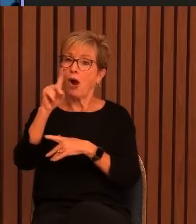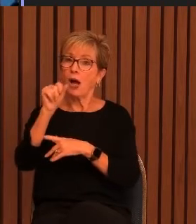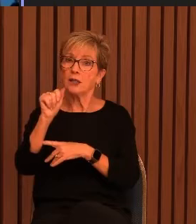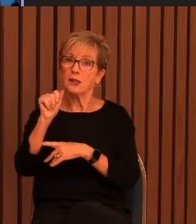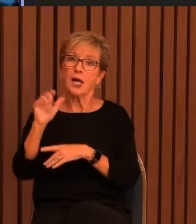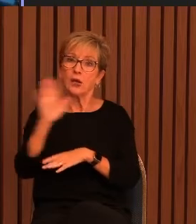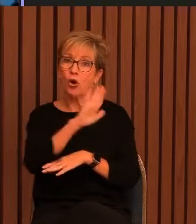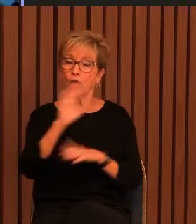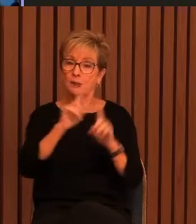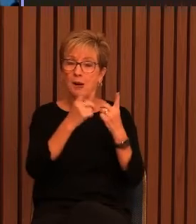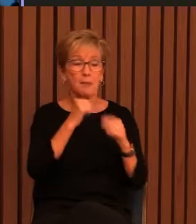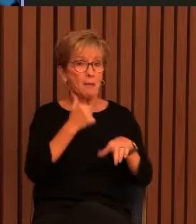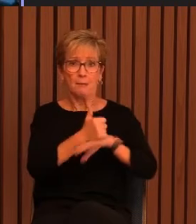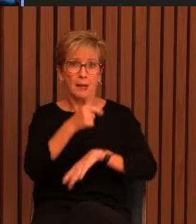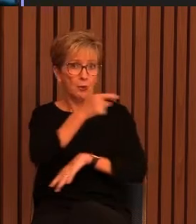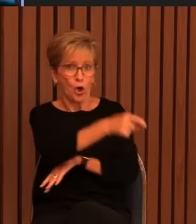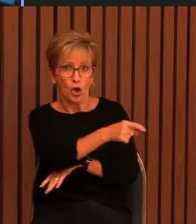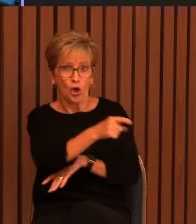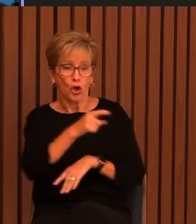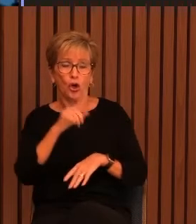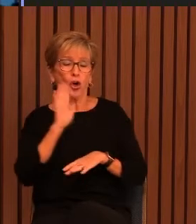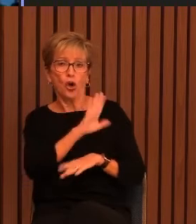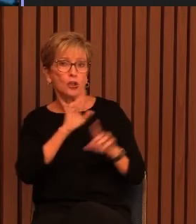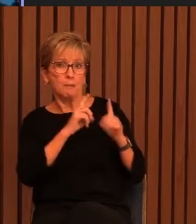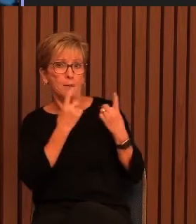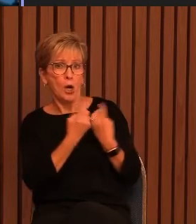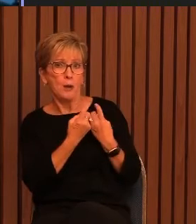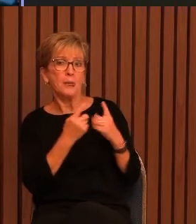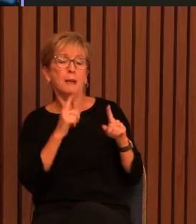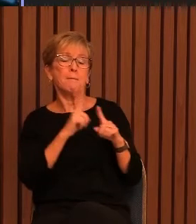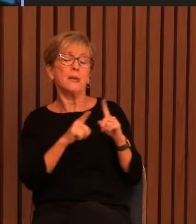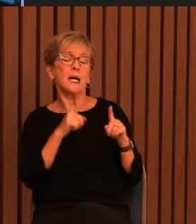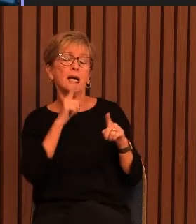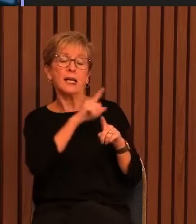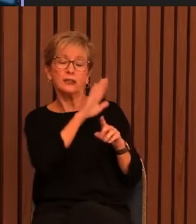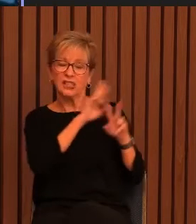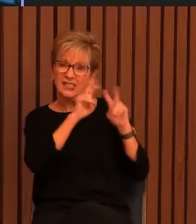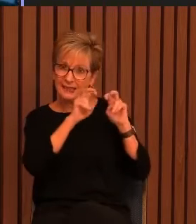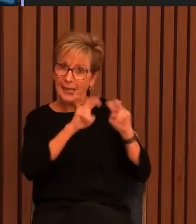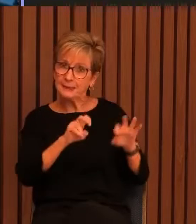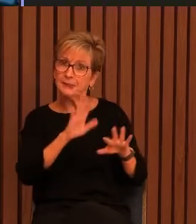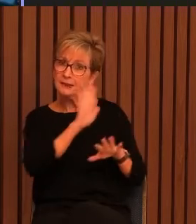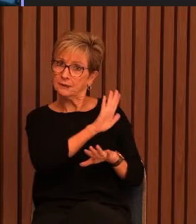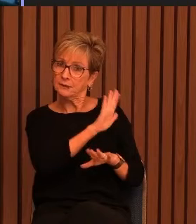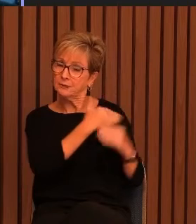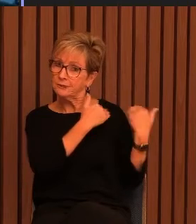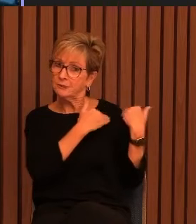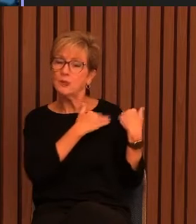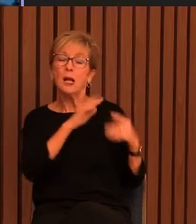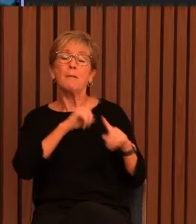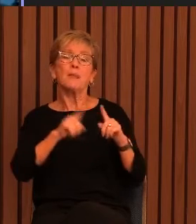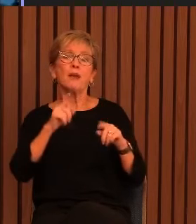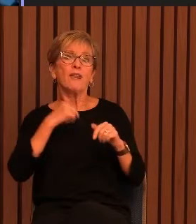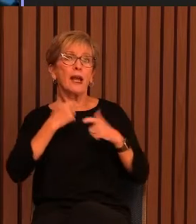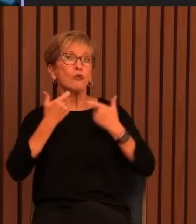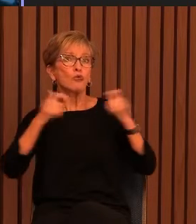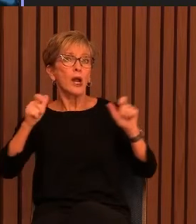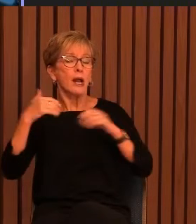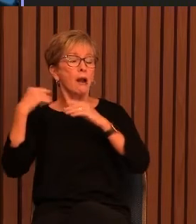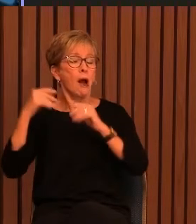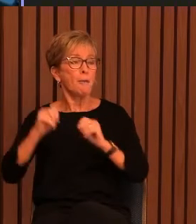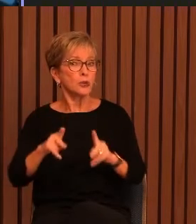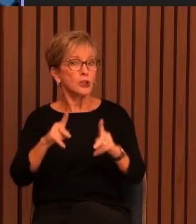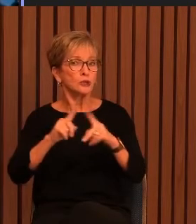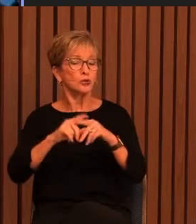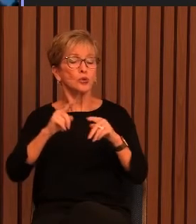blaming Rhonda, she's just the name of the department there, where the assessment derailed that great opportunity and access that